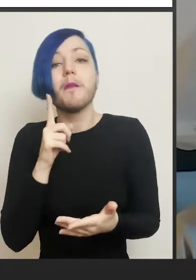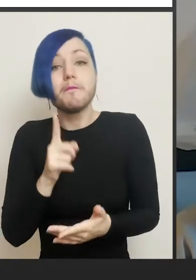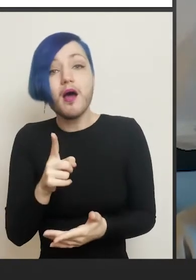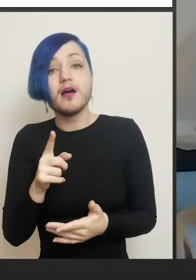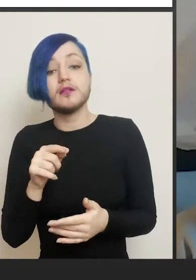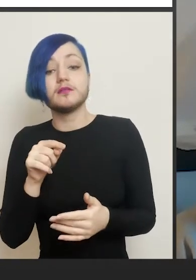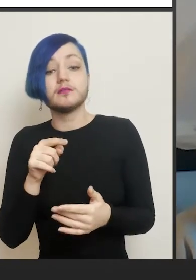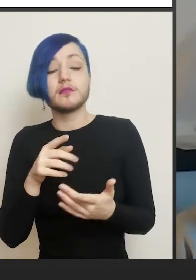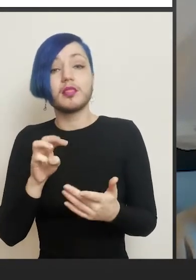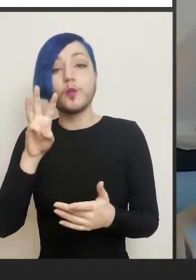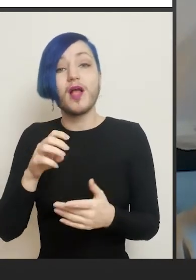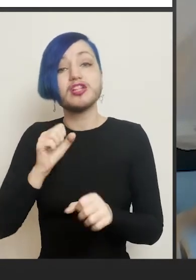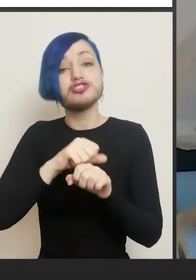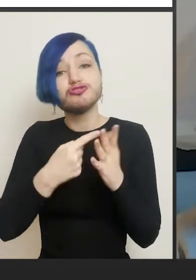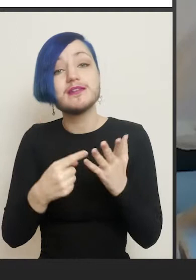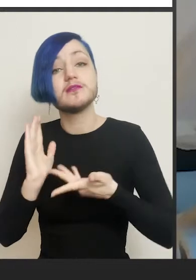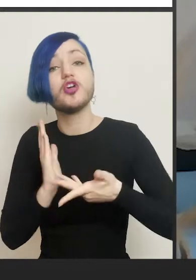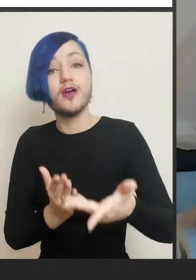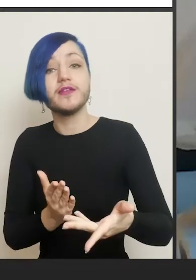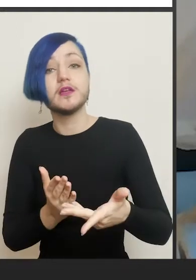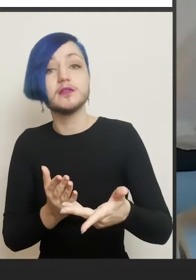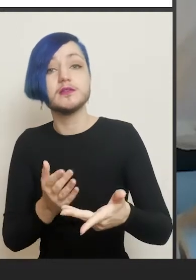that then fed into the Welsh Gender Service